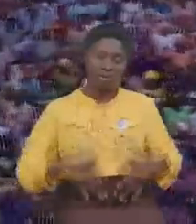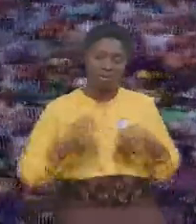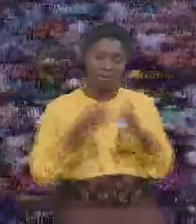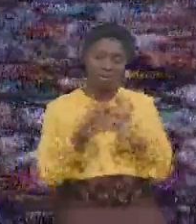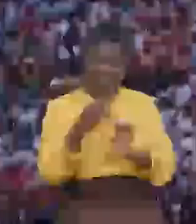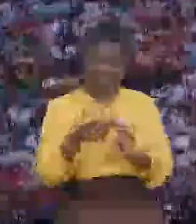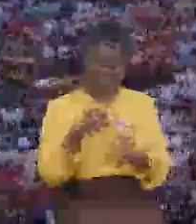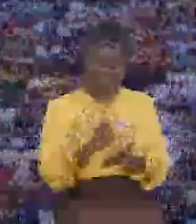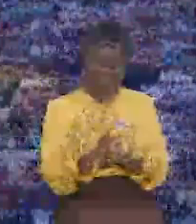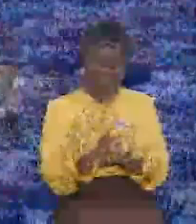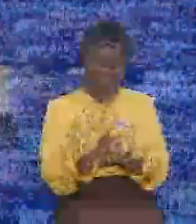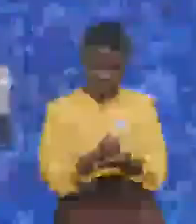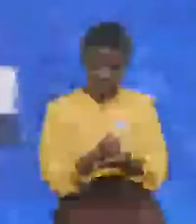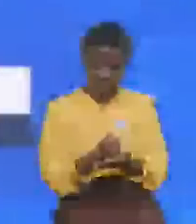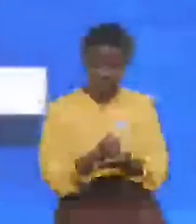name.